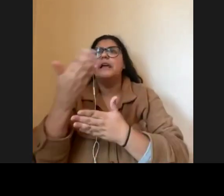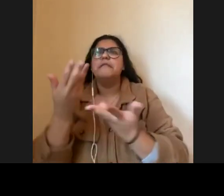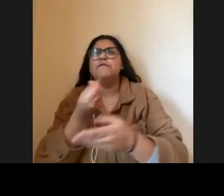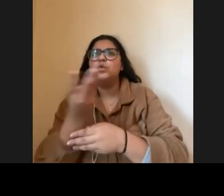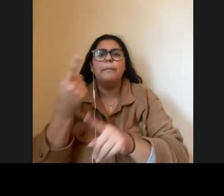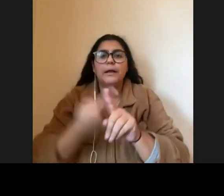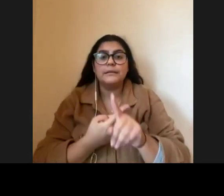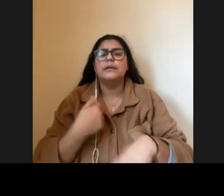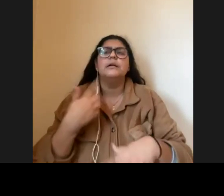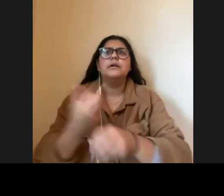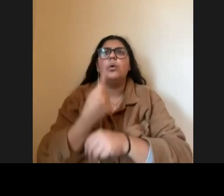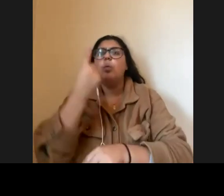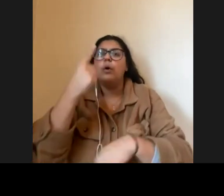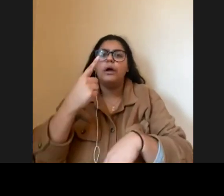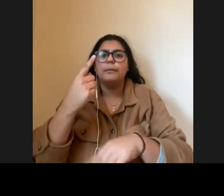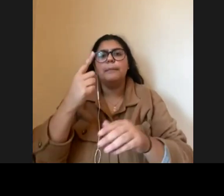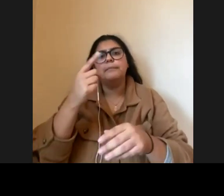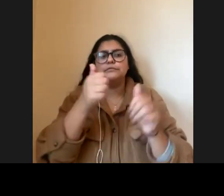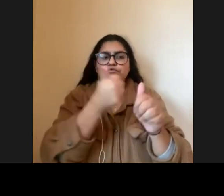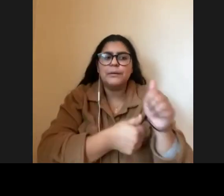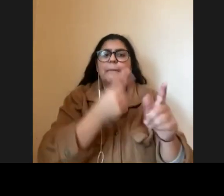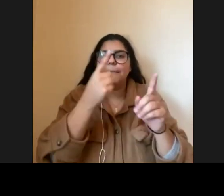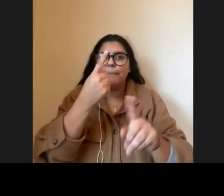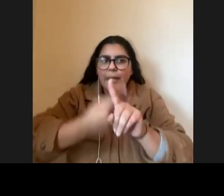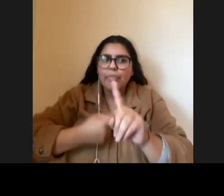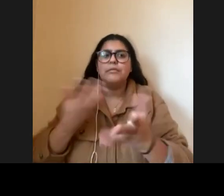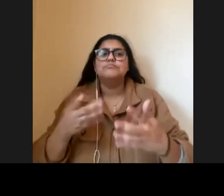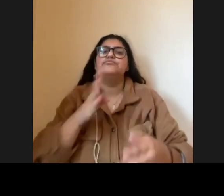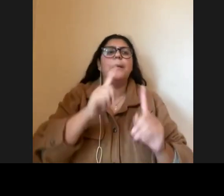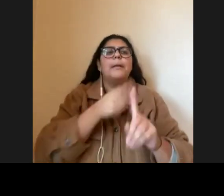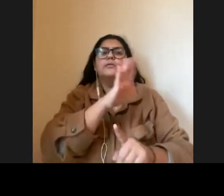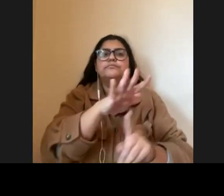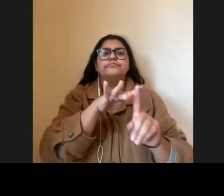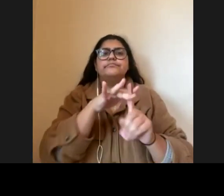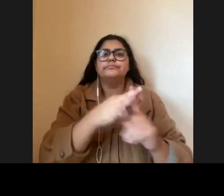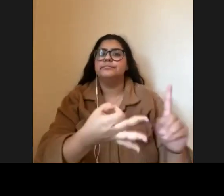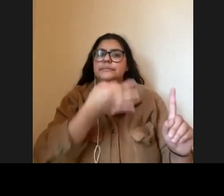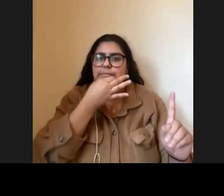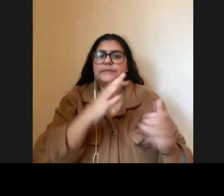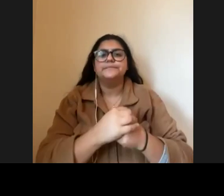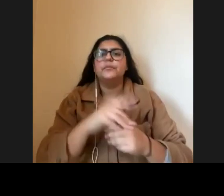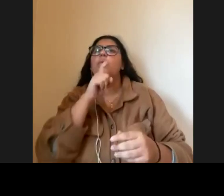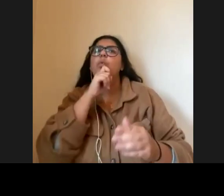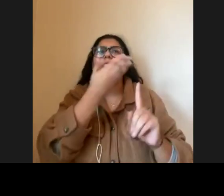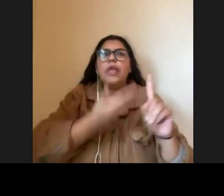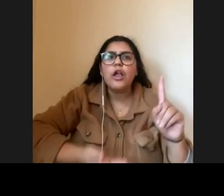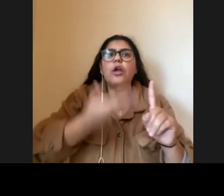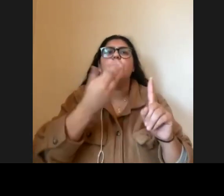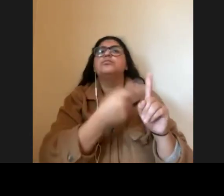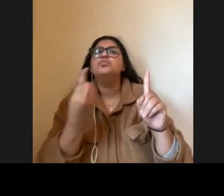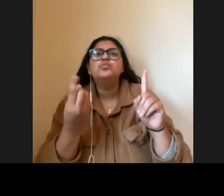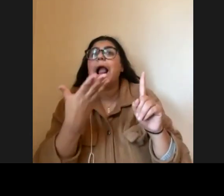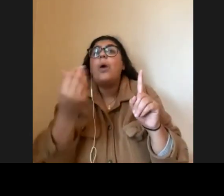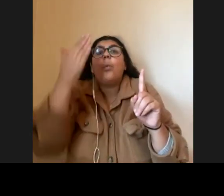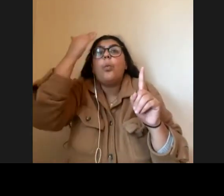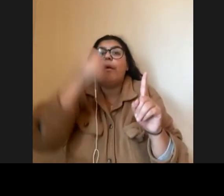month, to talk about their area of expertise. The scientists will introduce who they are, what they do, and why they like it. And